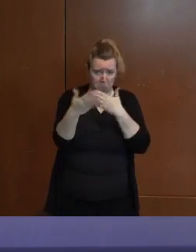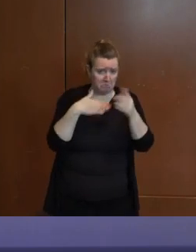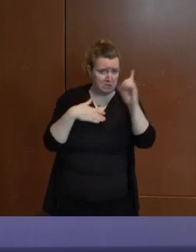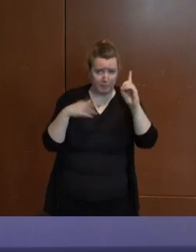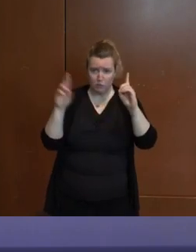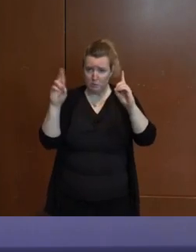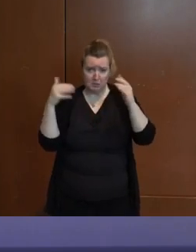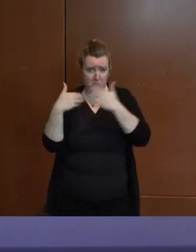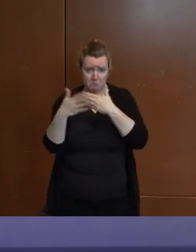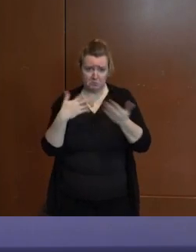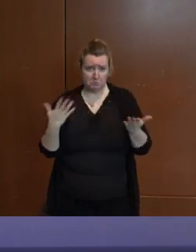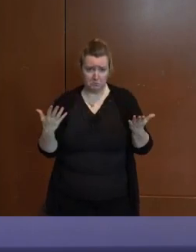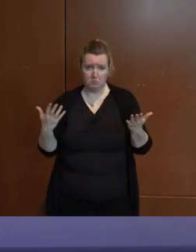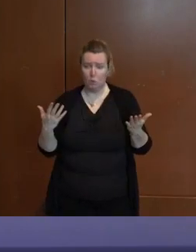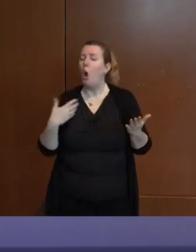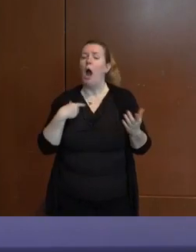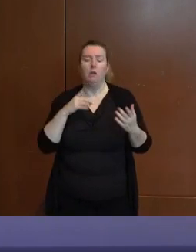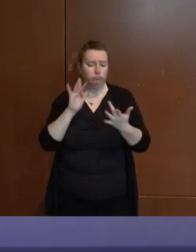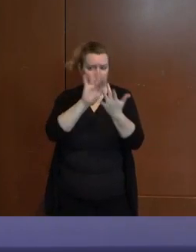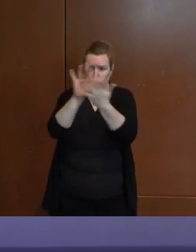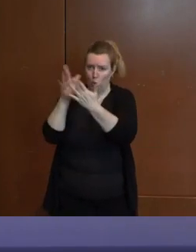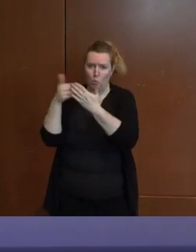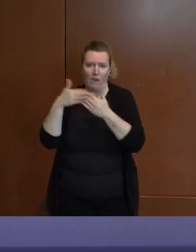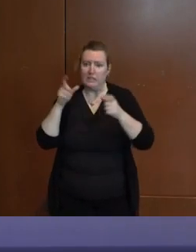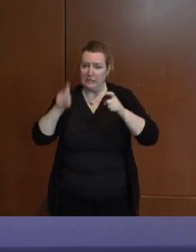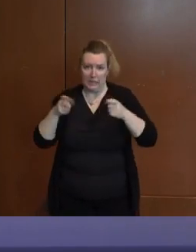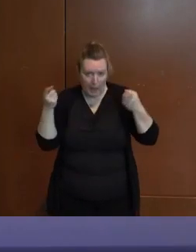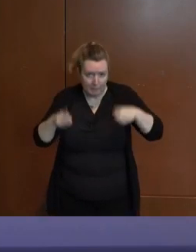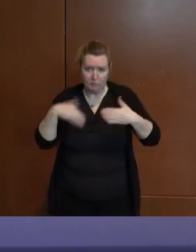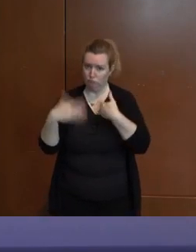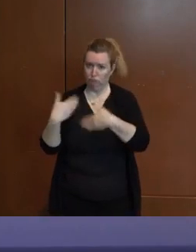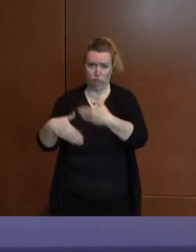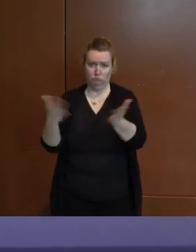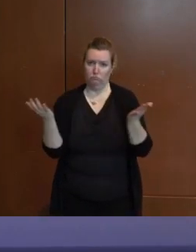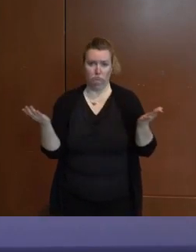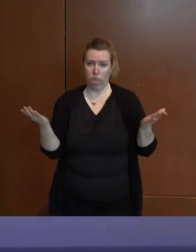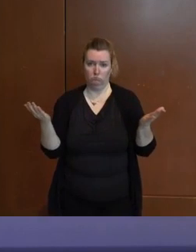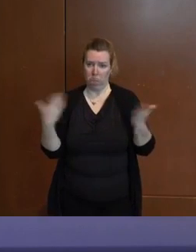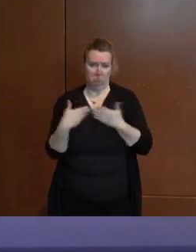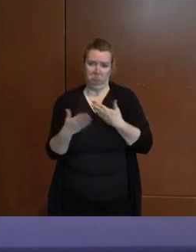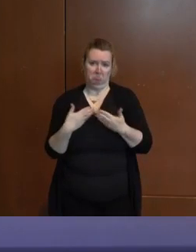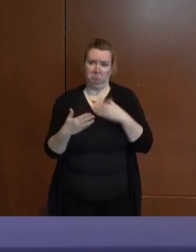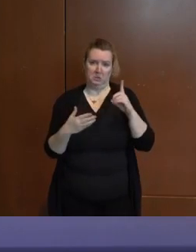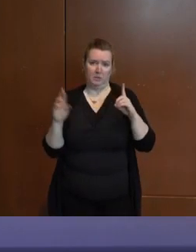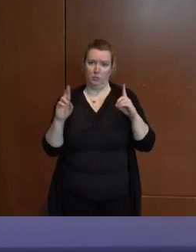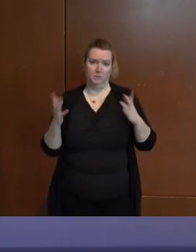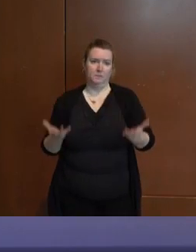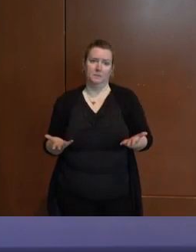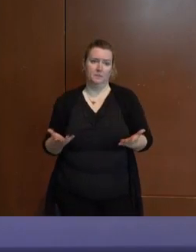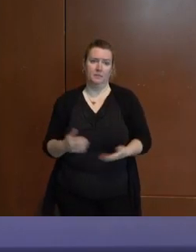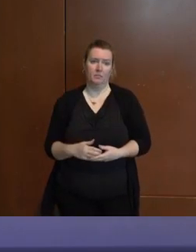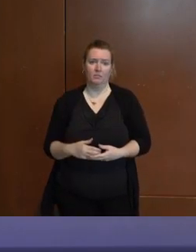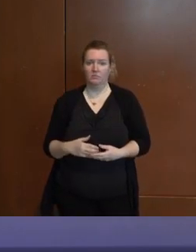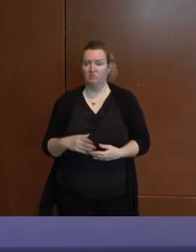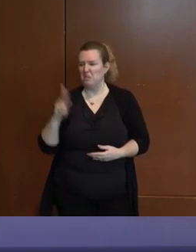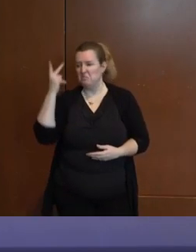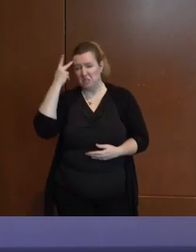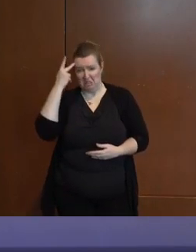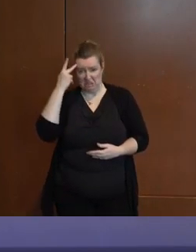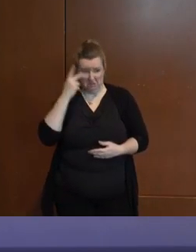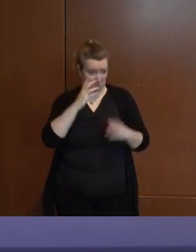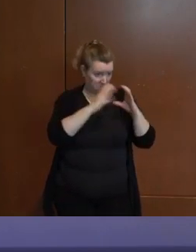will deal with everybody and anybody. There's no price too high, political or otherwise, that we will pay in order to save as